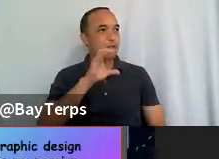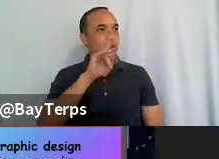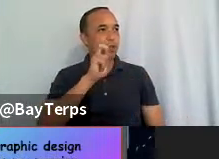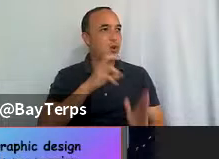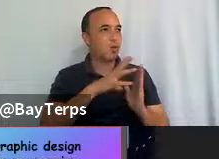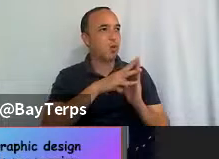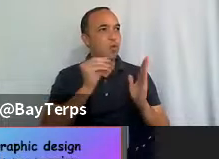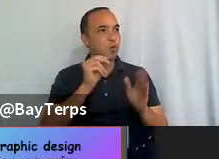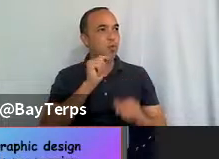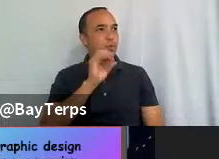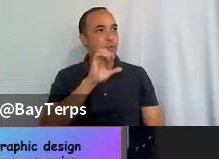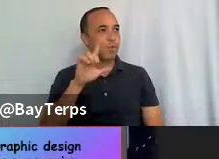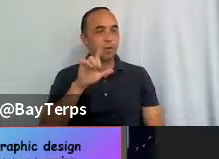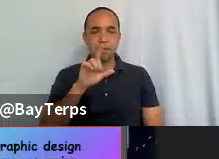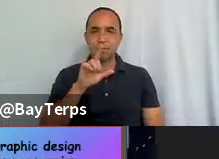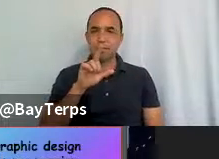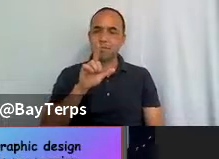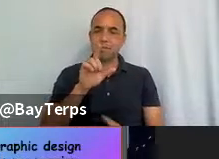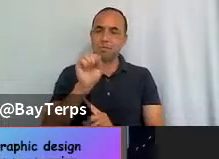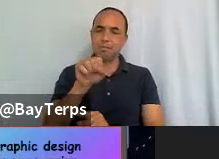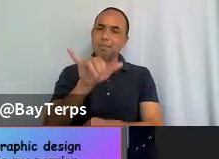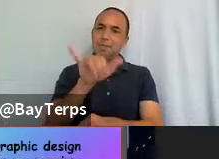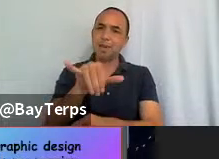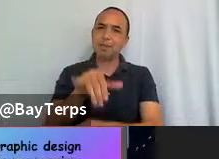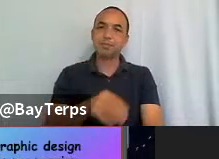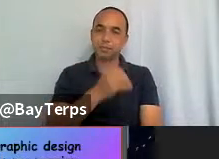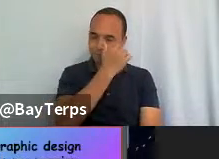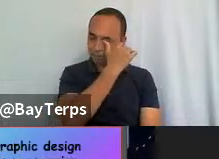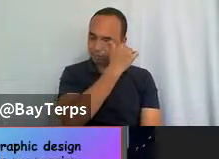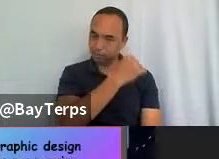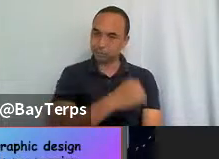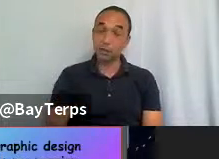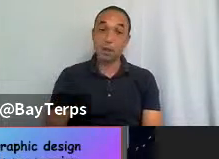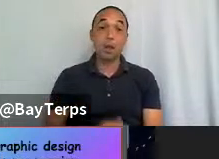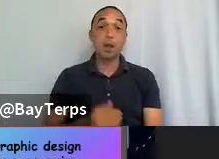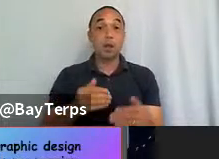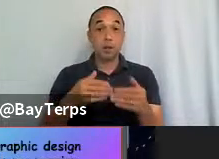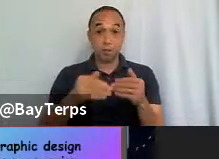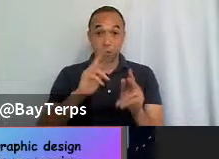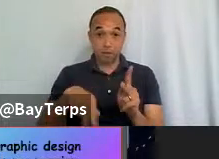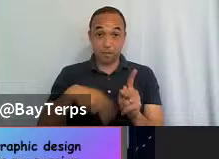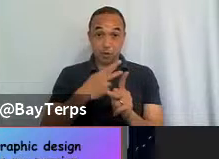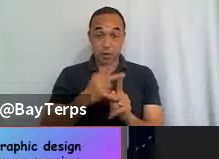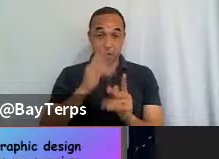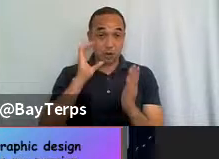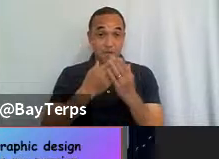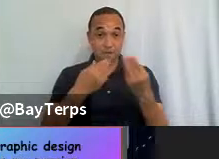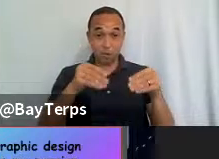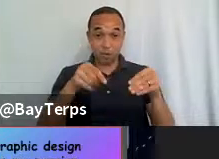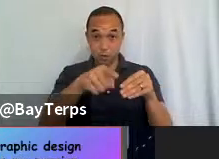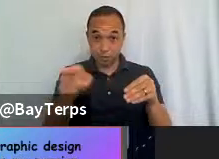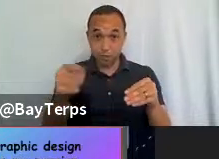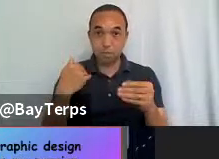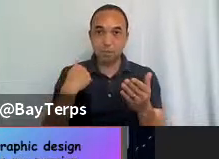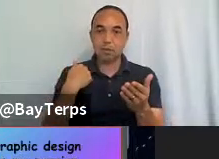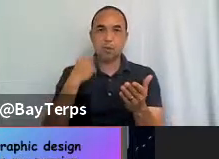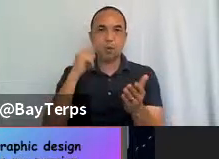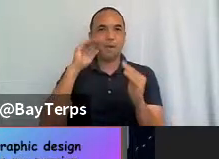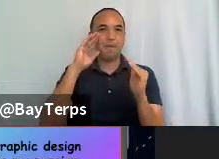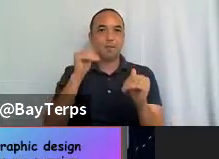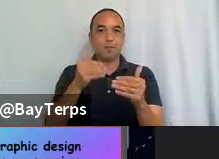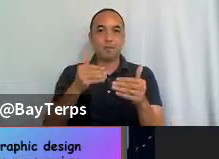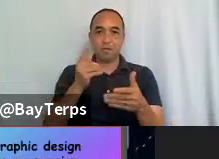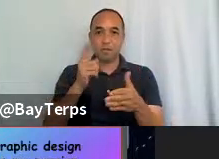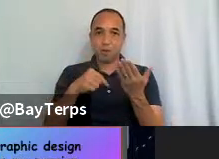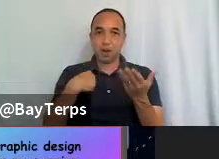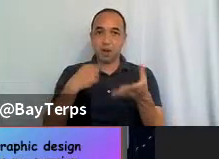please. Totally. So whatever kind of Photoshop you have, hopefully the things that I'm going to talk about are things that you still